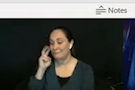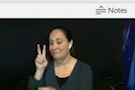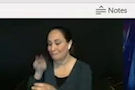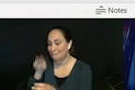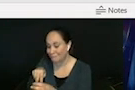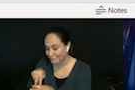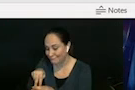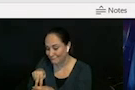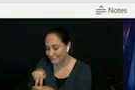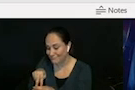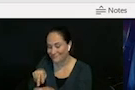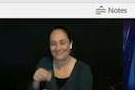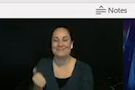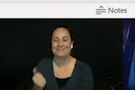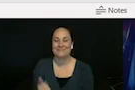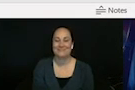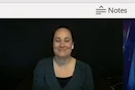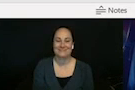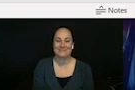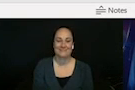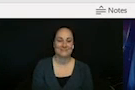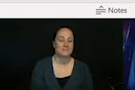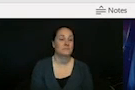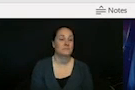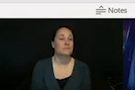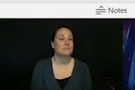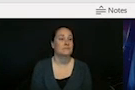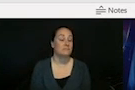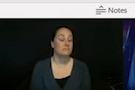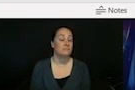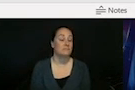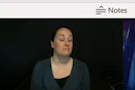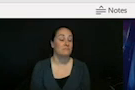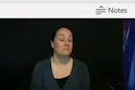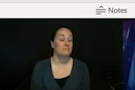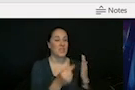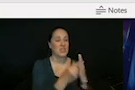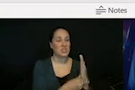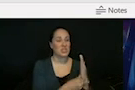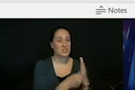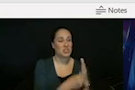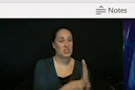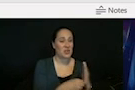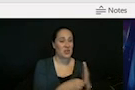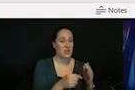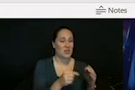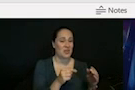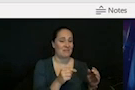experiment. So there's a journal article out there about Schrodinger's cat.